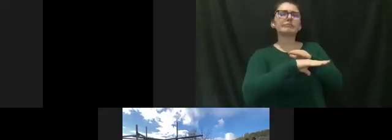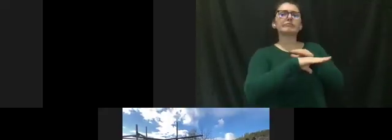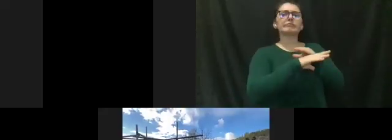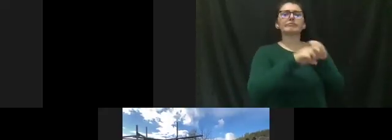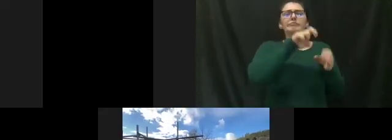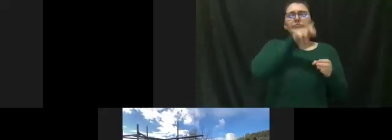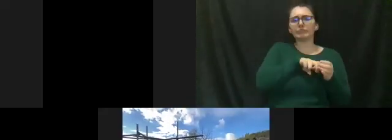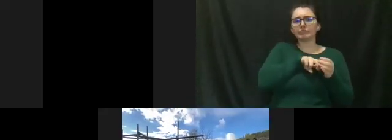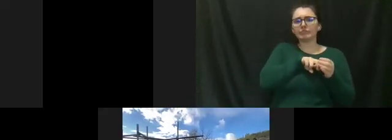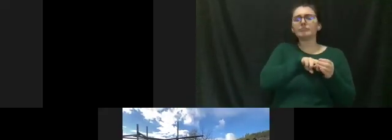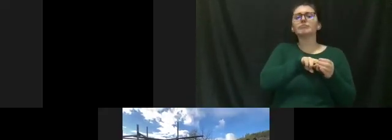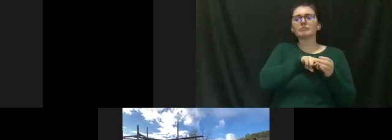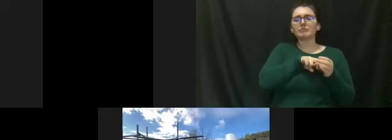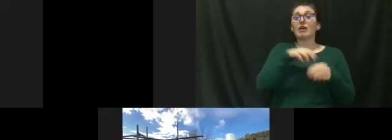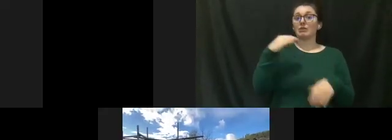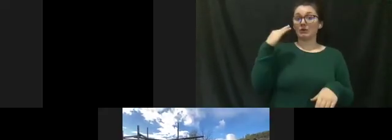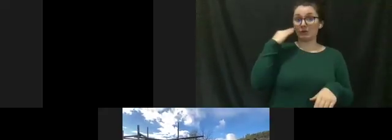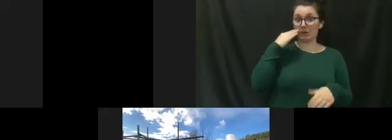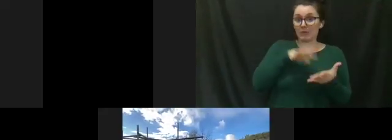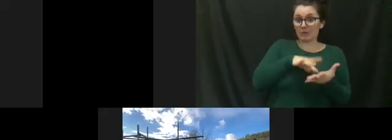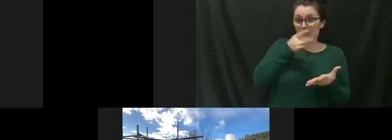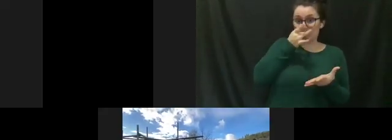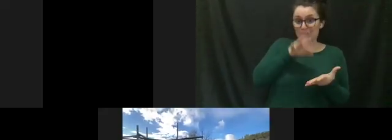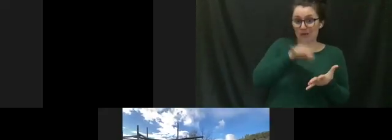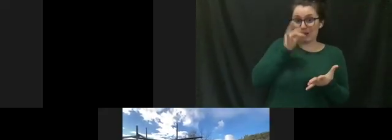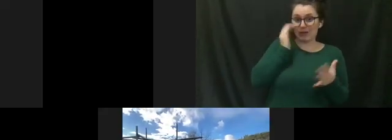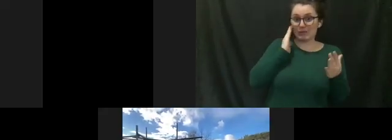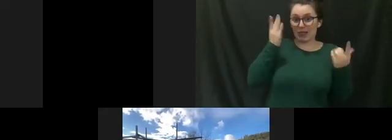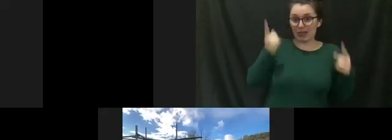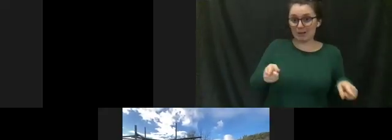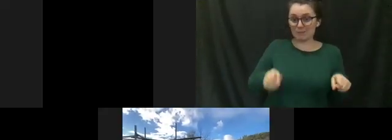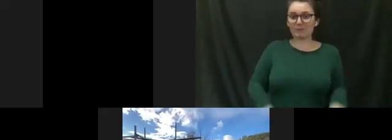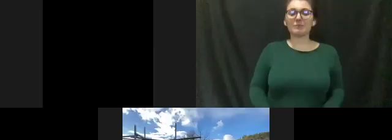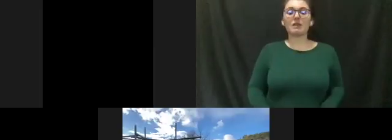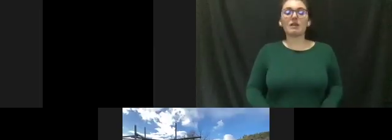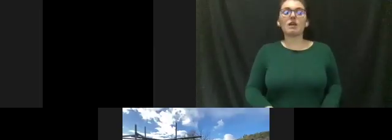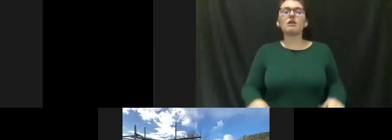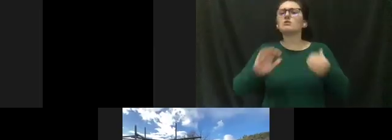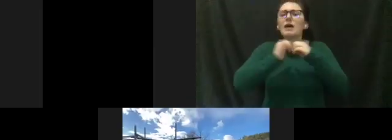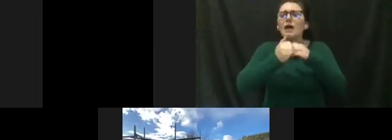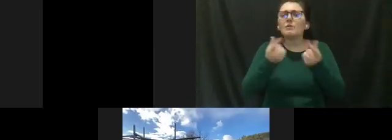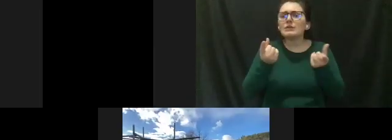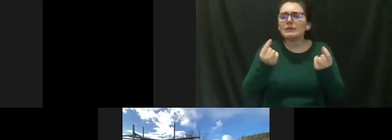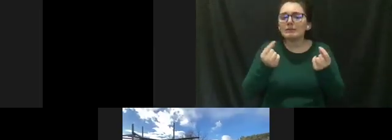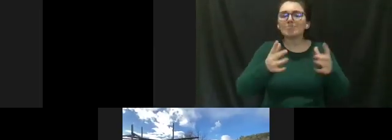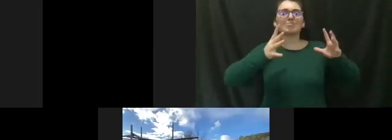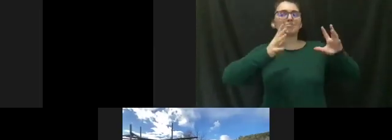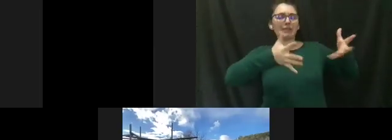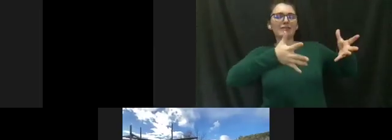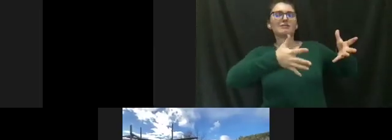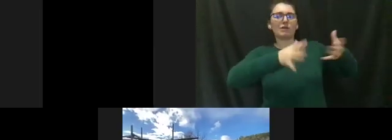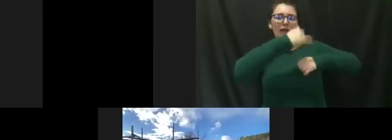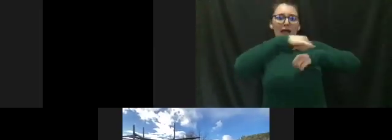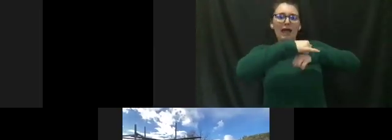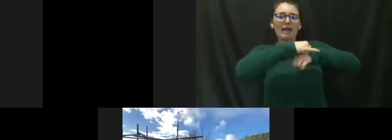they know they're going to get snacks. So the first step in that is just to leave the crate out on the island. So that way it becomes a